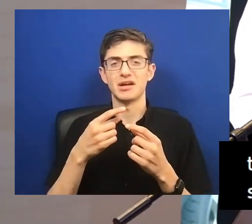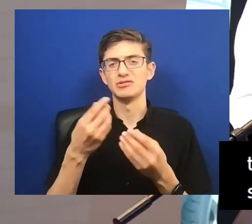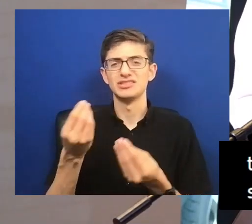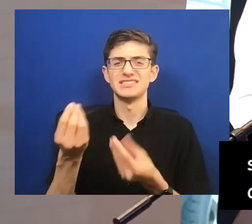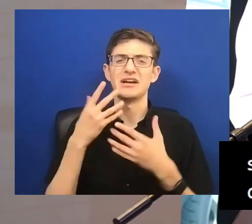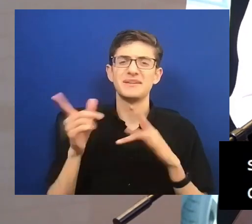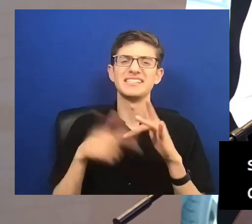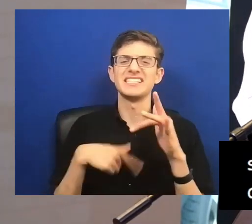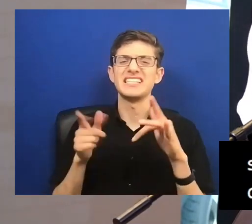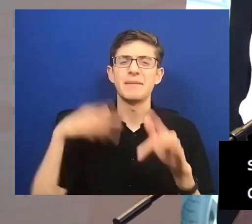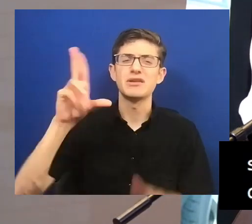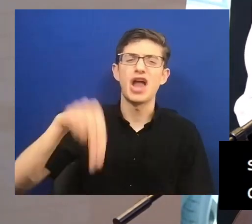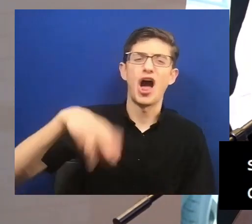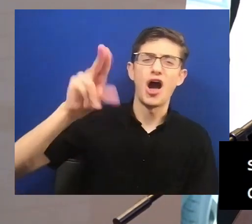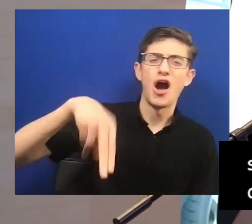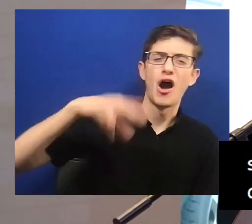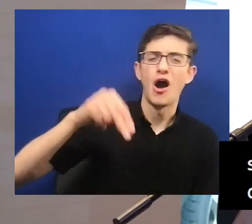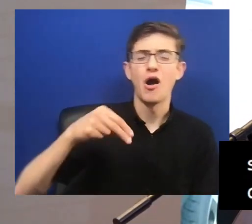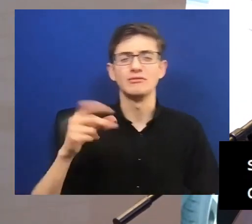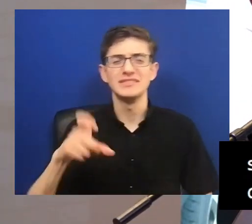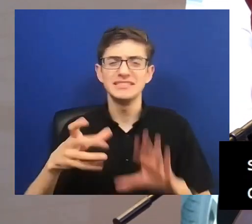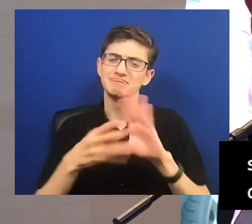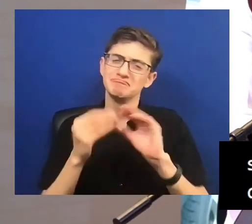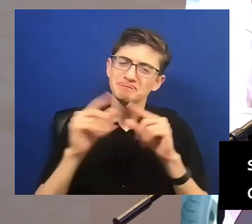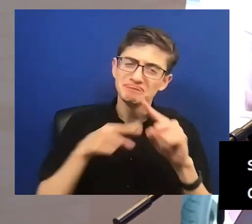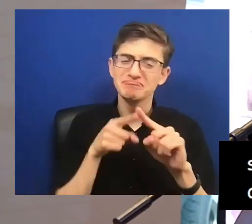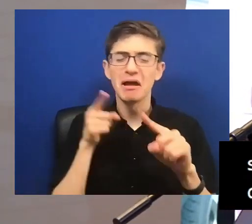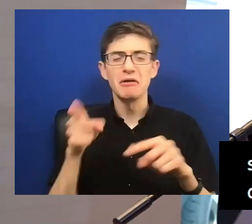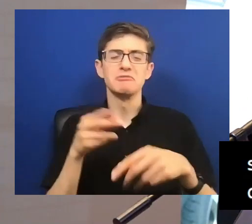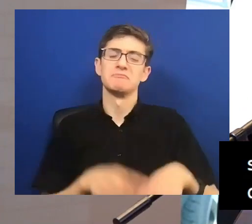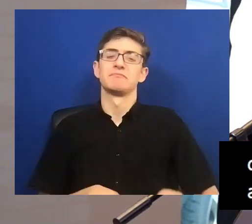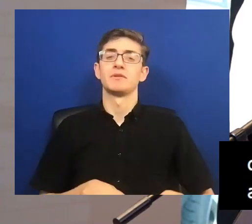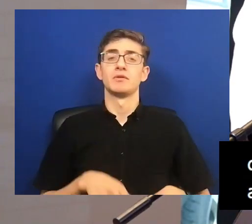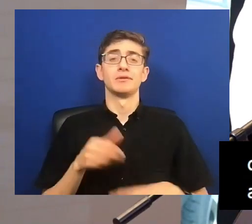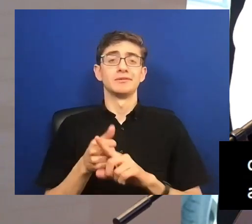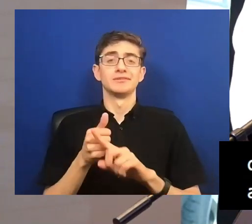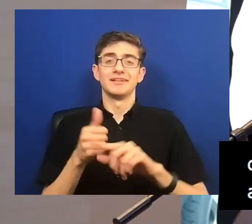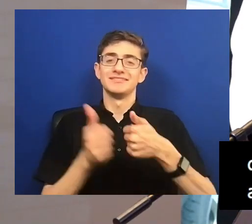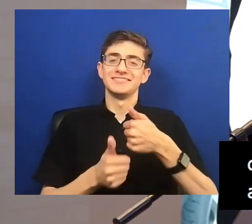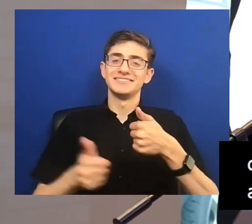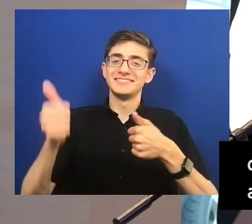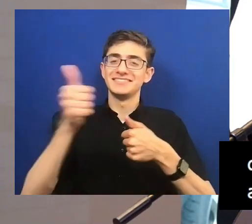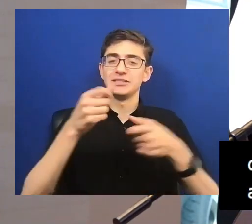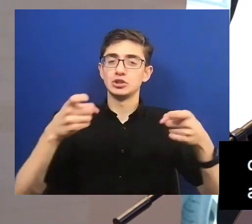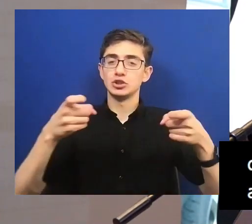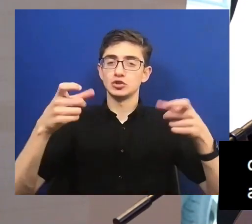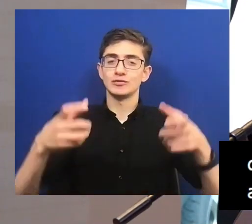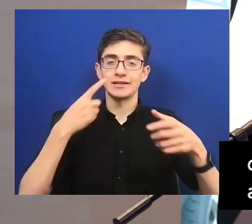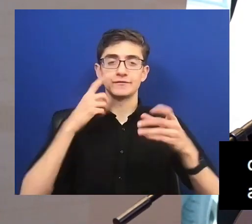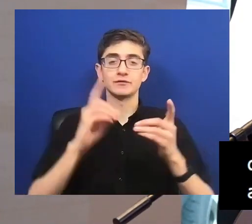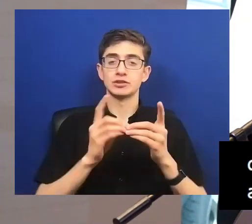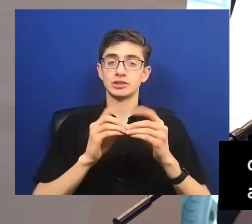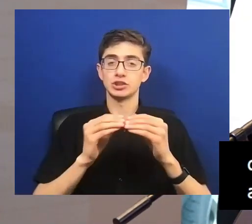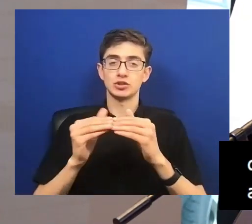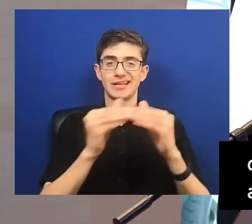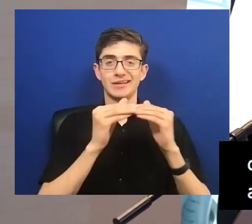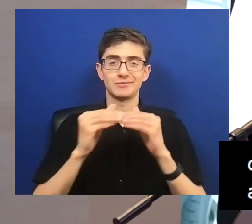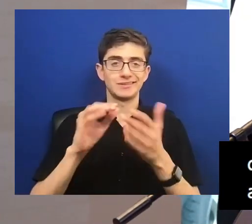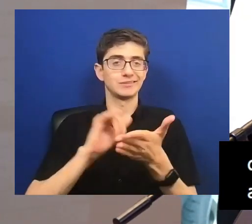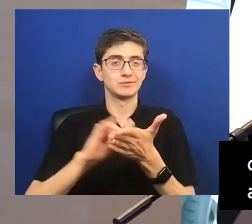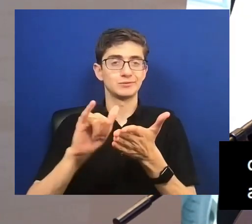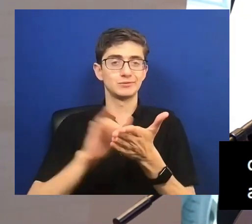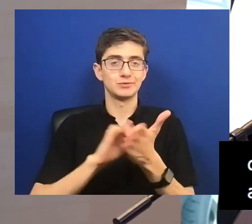it. So Tanaya serves as the Senior Director of Digital Equity for New York State